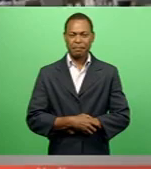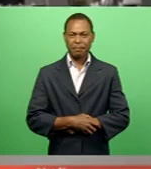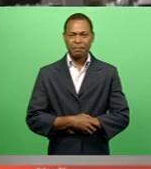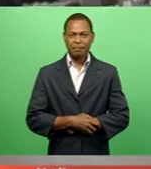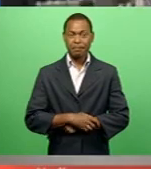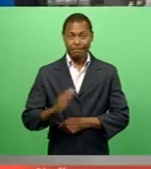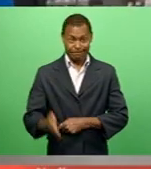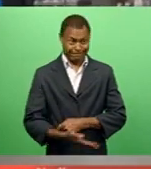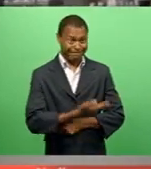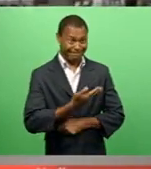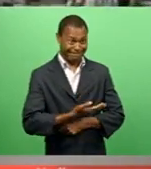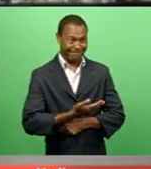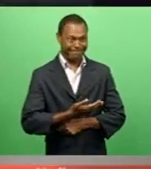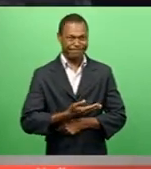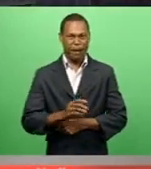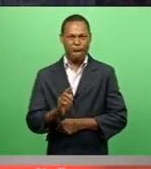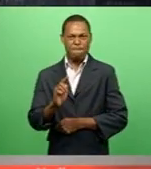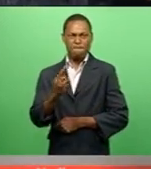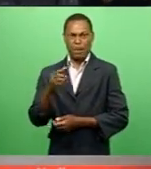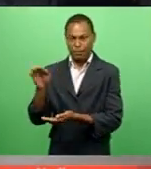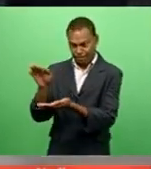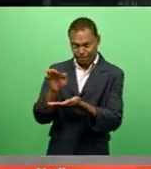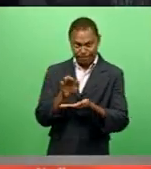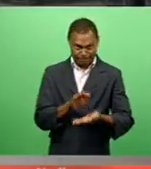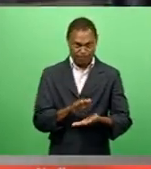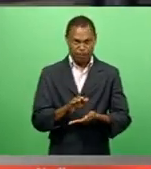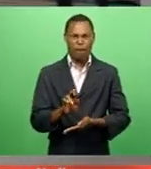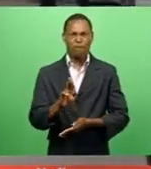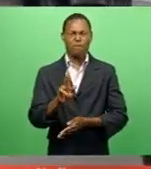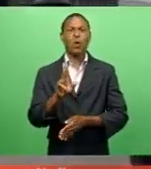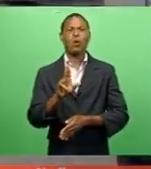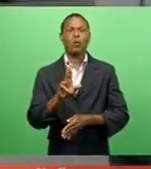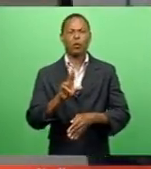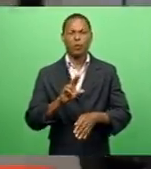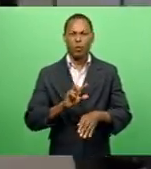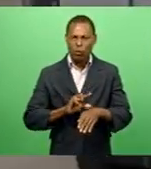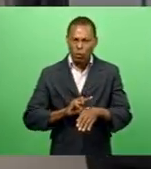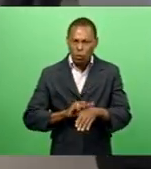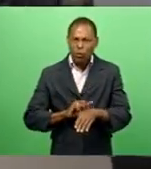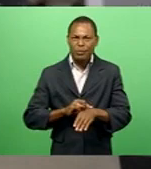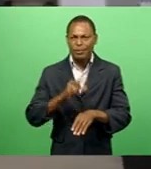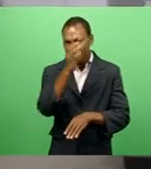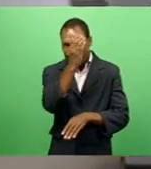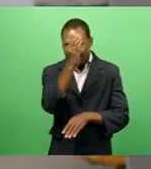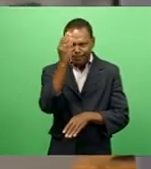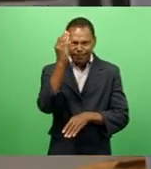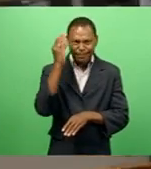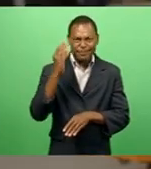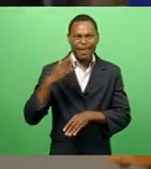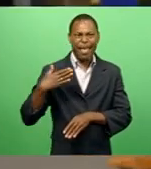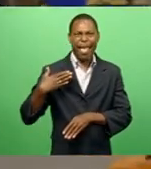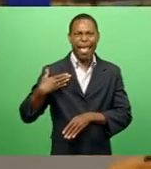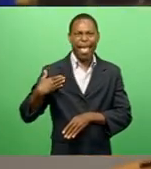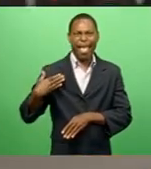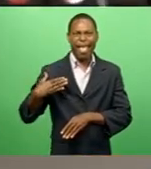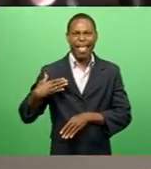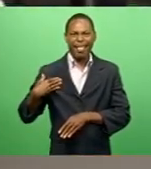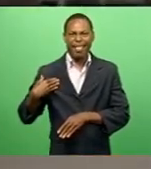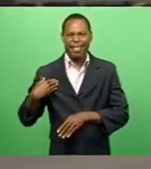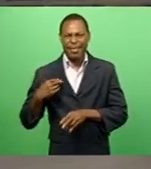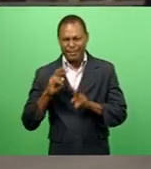This first batch of vaccine is designated for doctors, nurses, health inspectors, quarantine facility